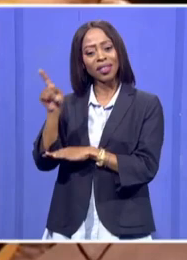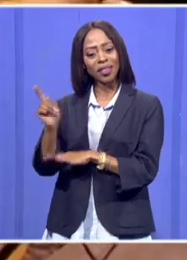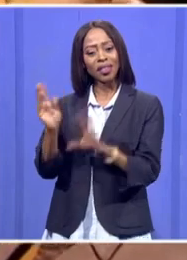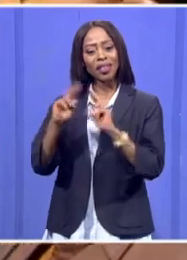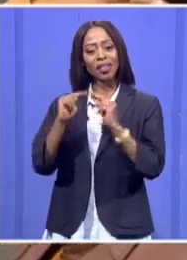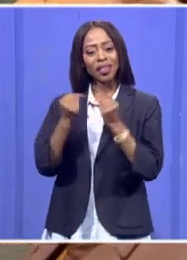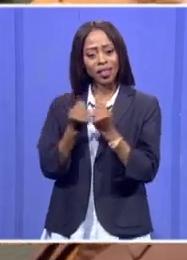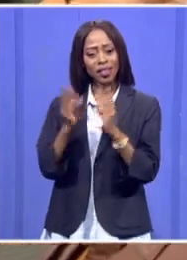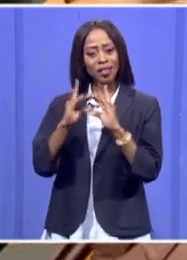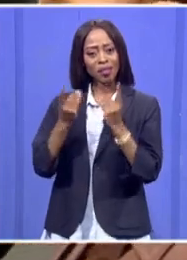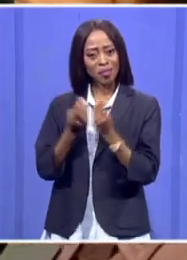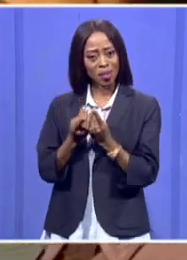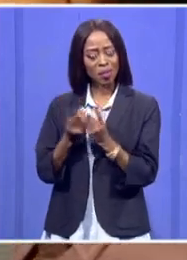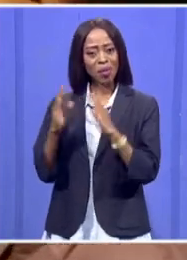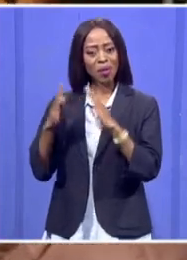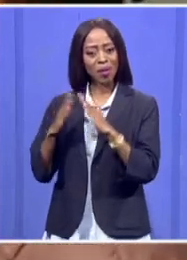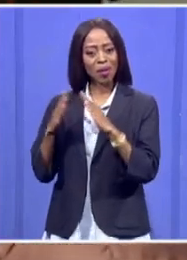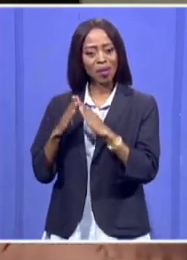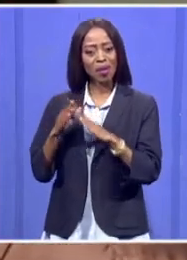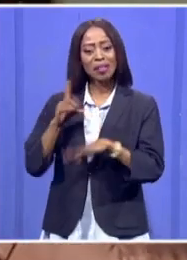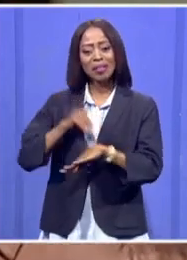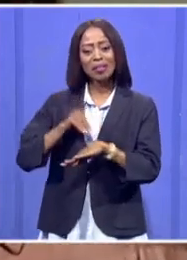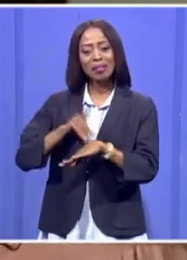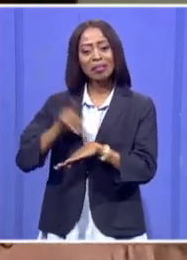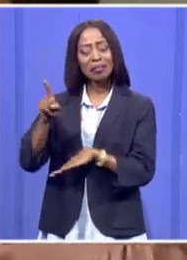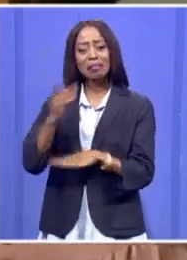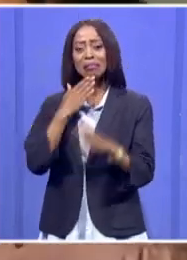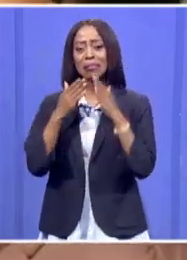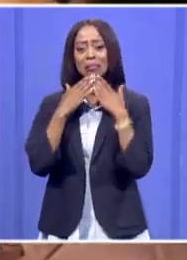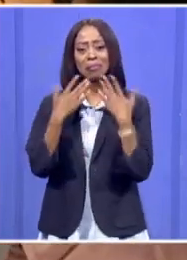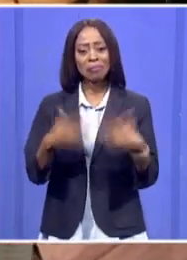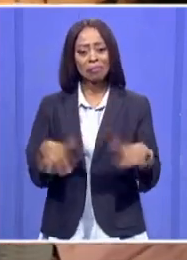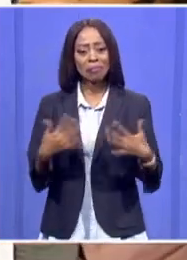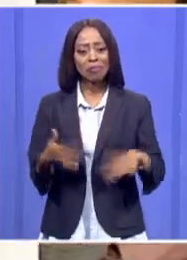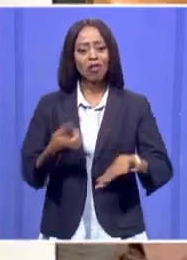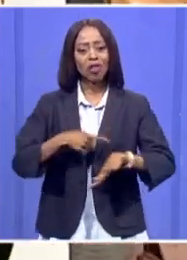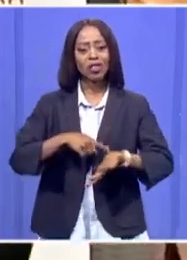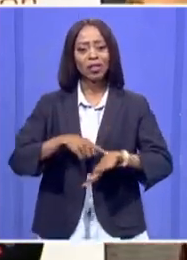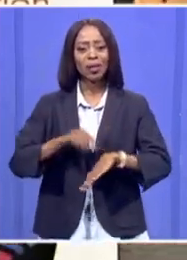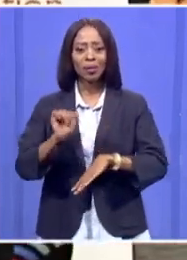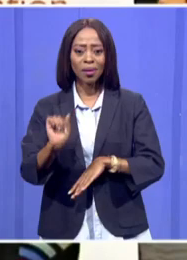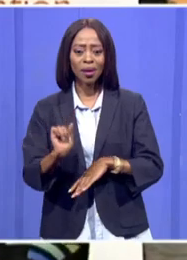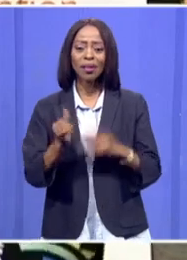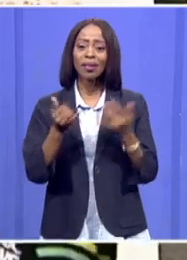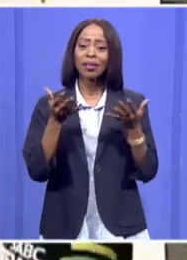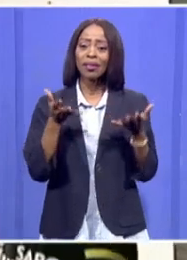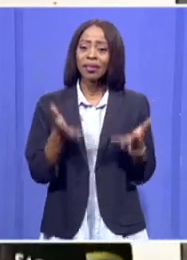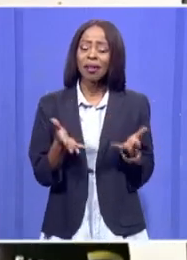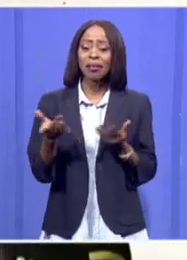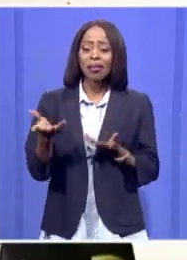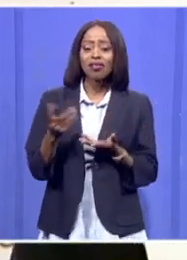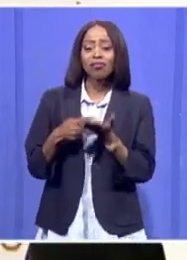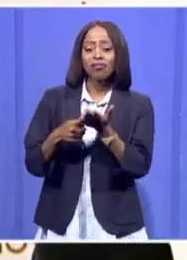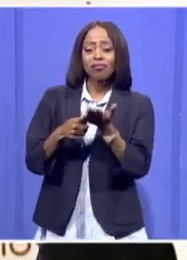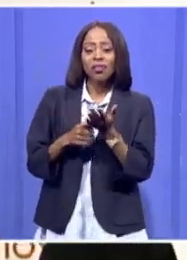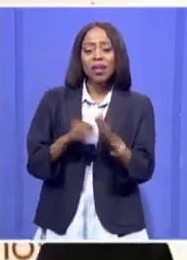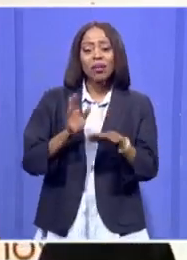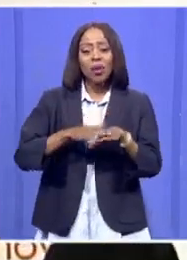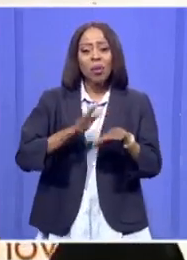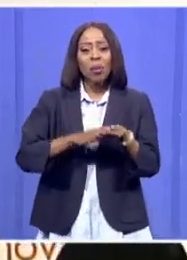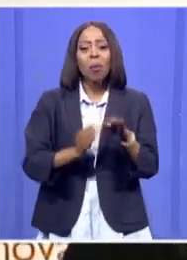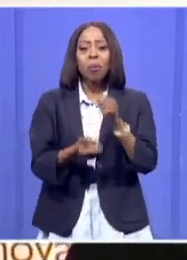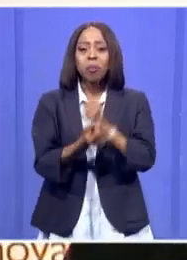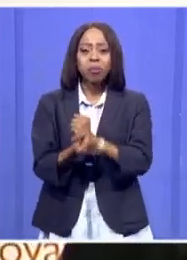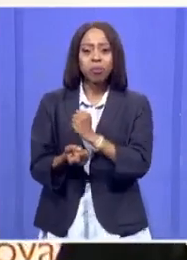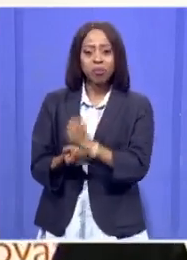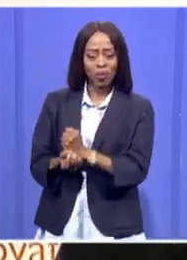Human Settlements. Dr. Mirembe, thank you so much for the time. This is a conversation that has been taking